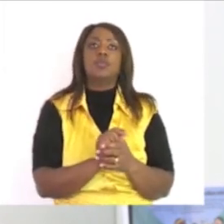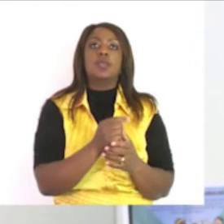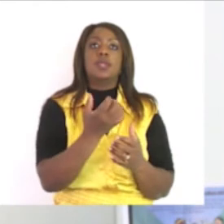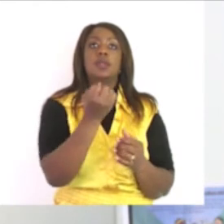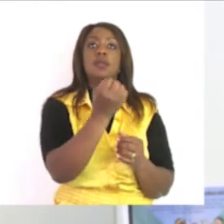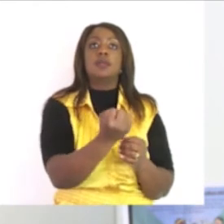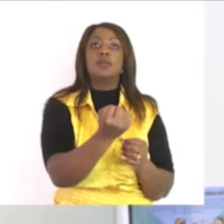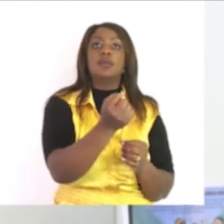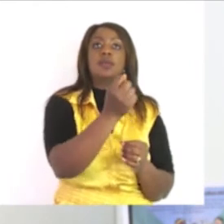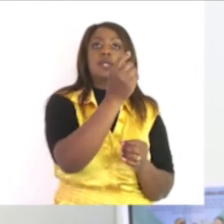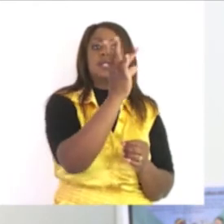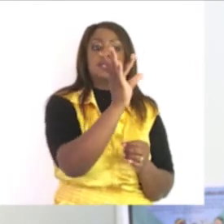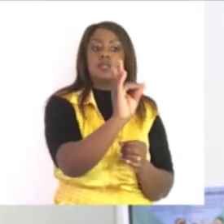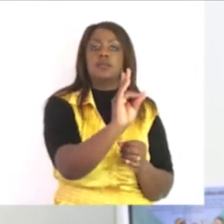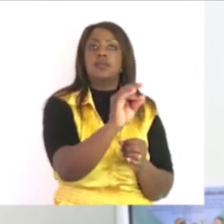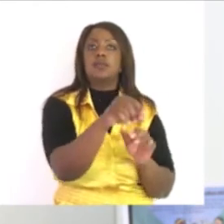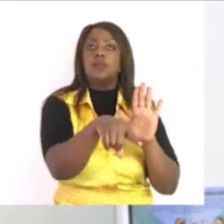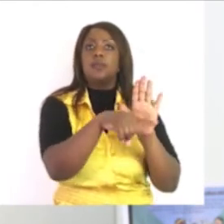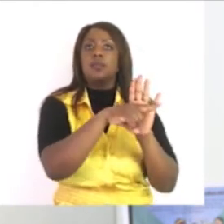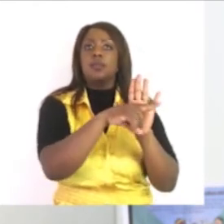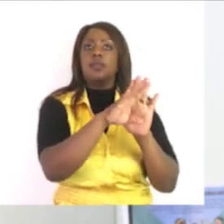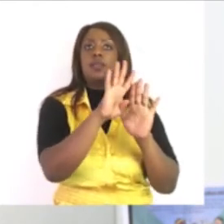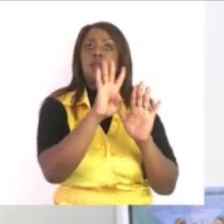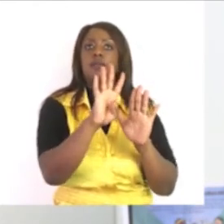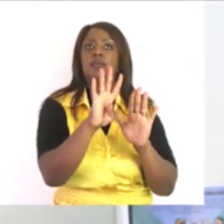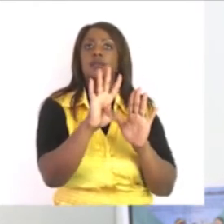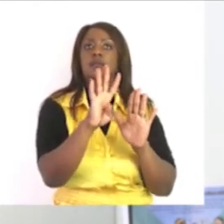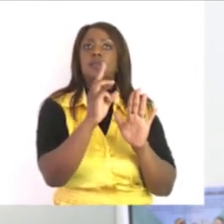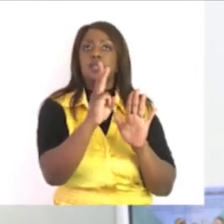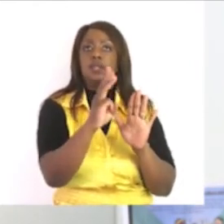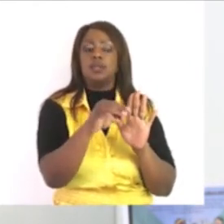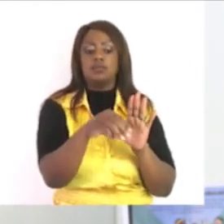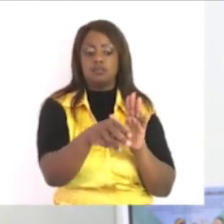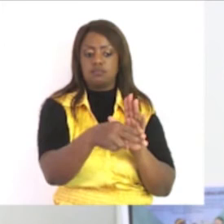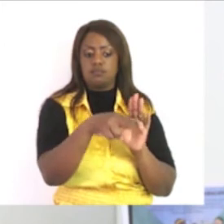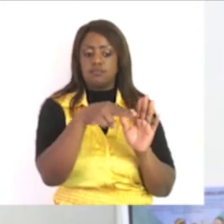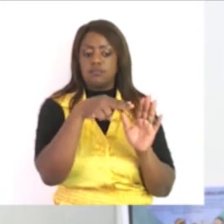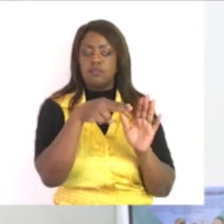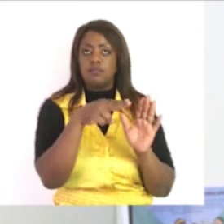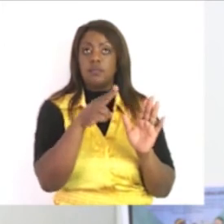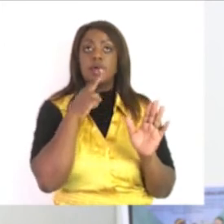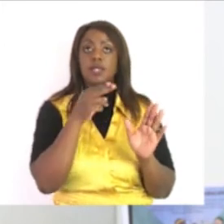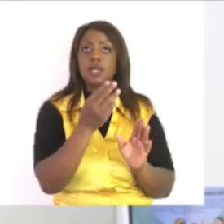Then you subtract, you have a 4 here. If you take 3 from